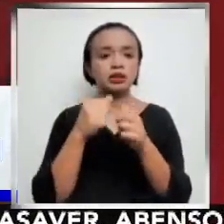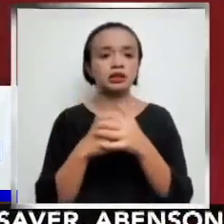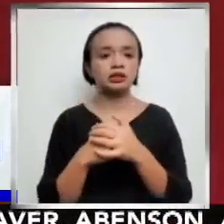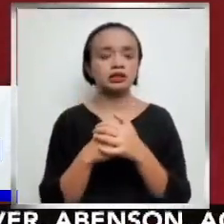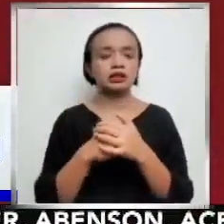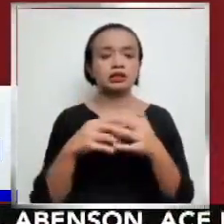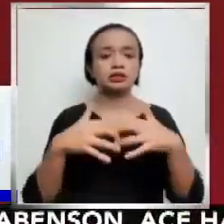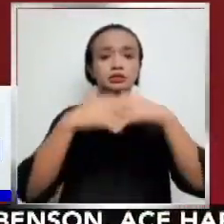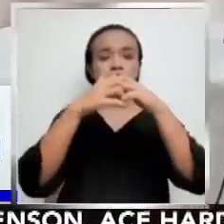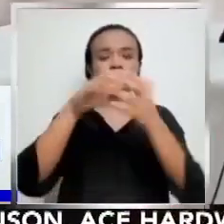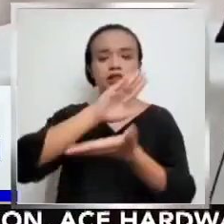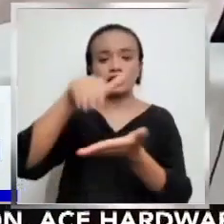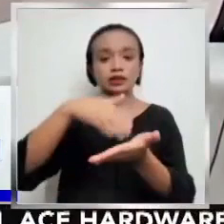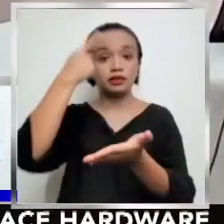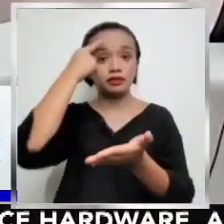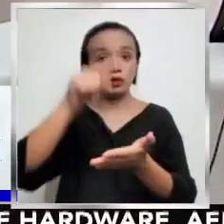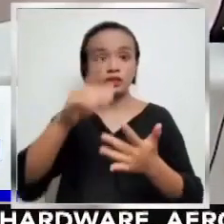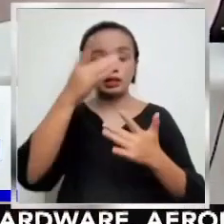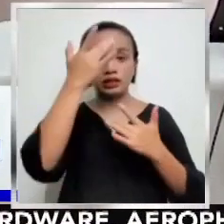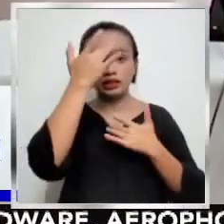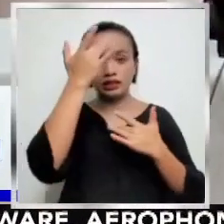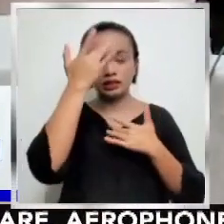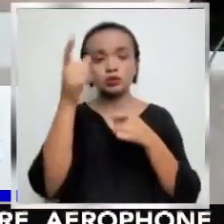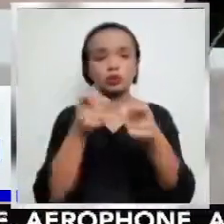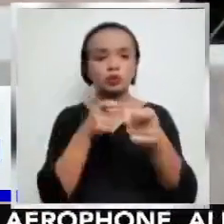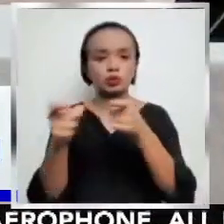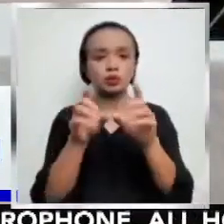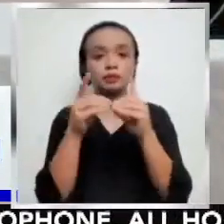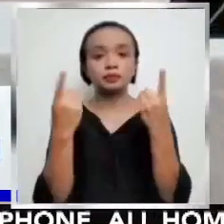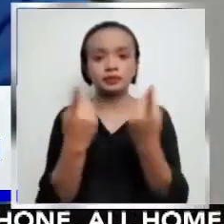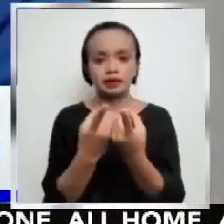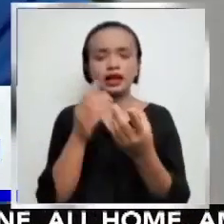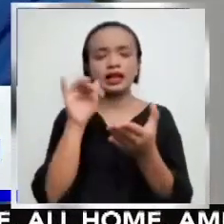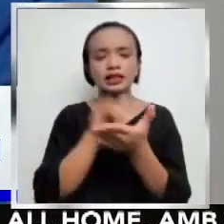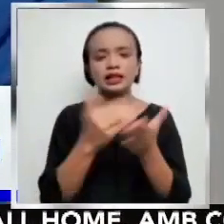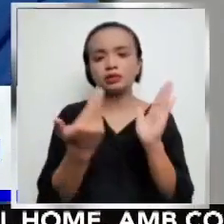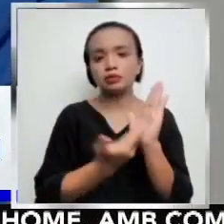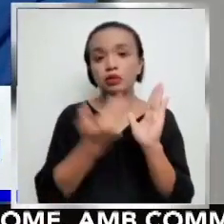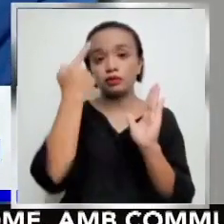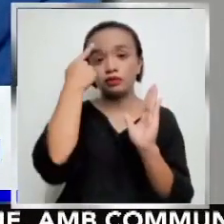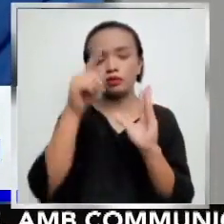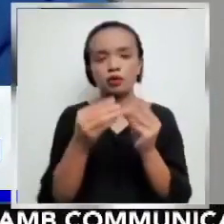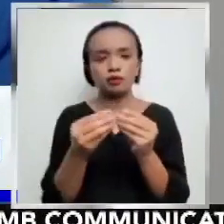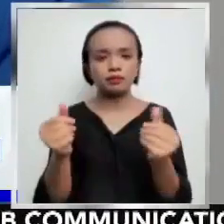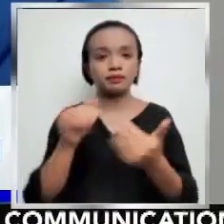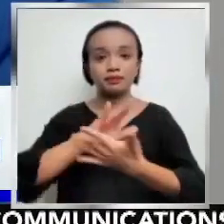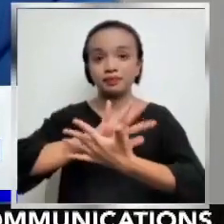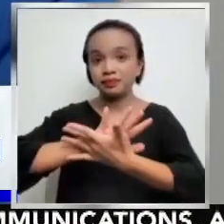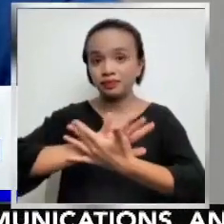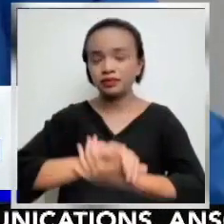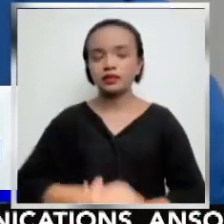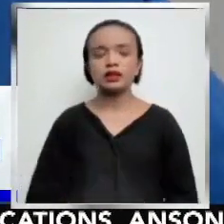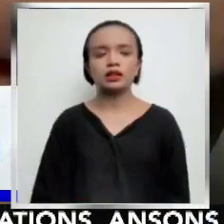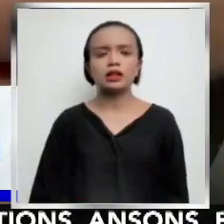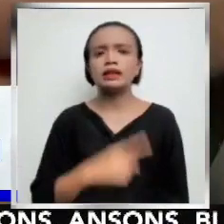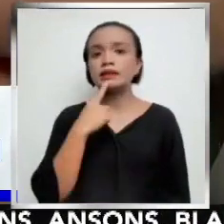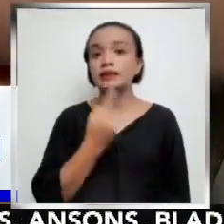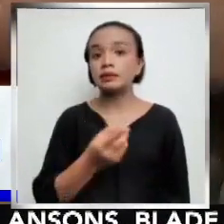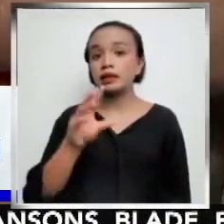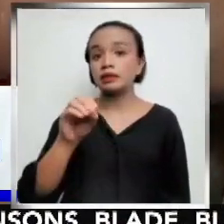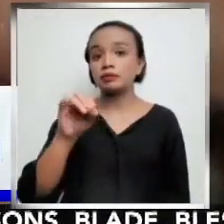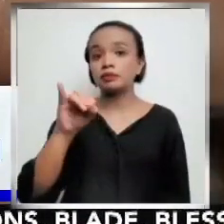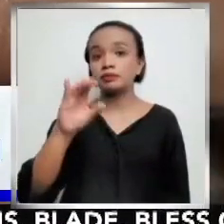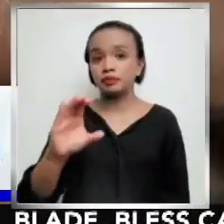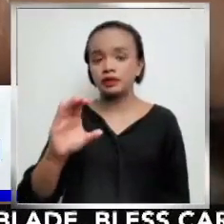and Prevention na naglalaman ng legal na basehan para sa COVID response. Ani Vergere, nakaangkla sa probisyon